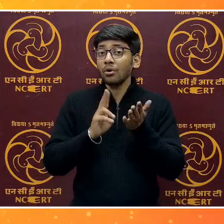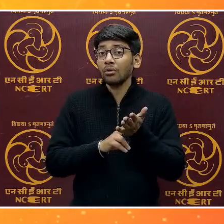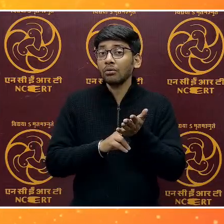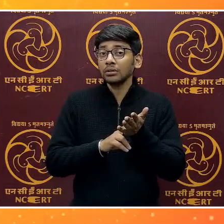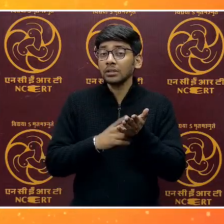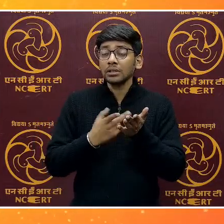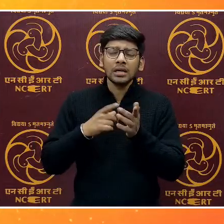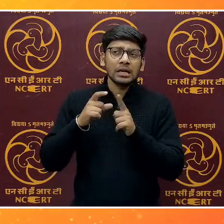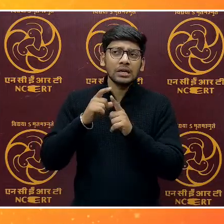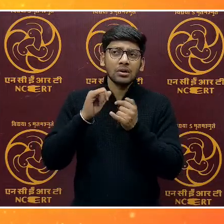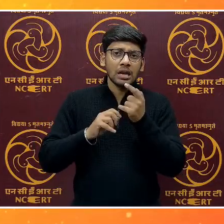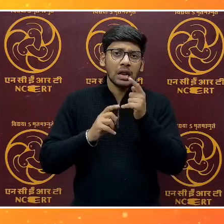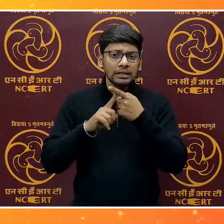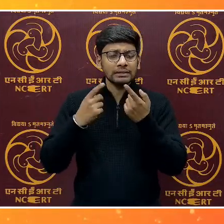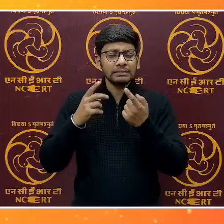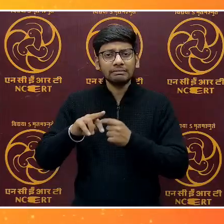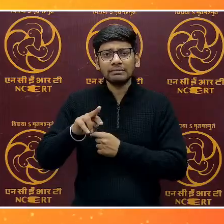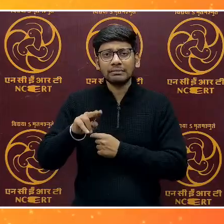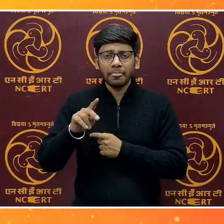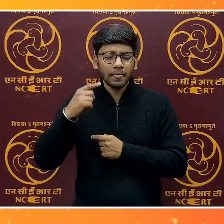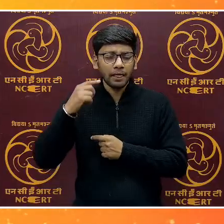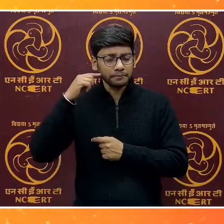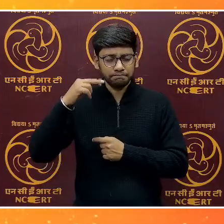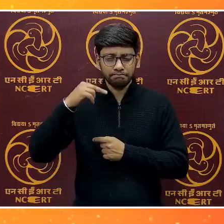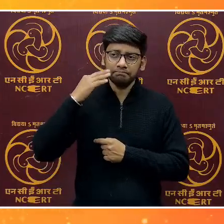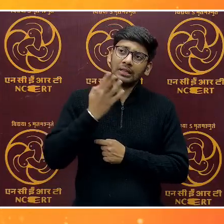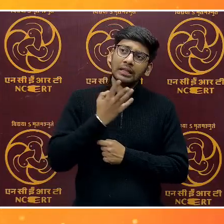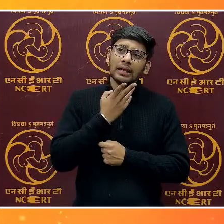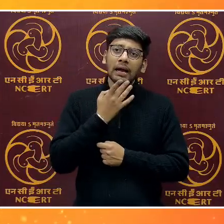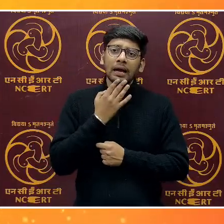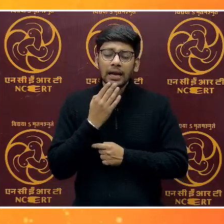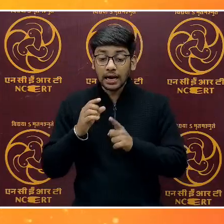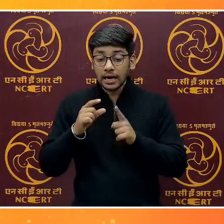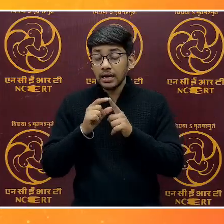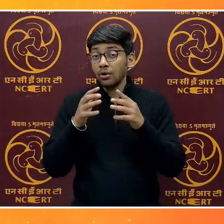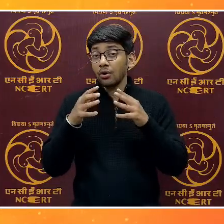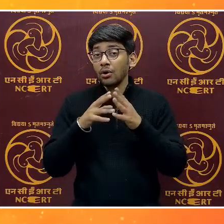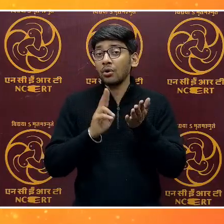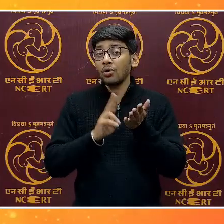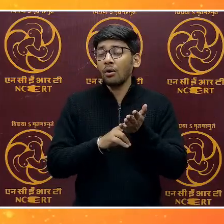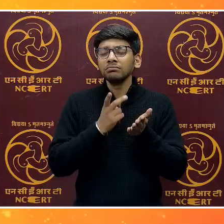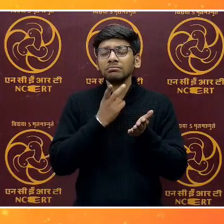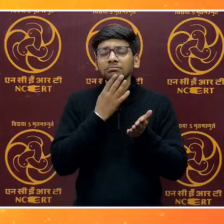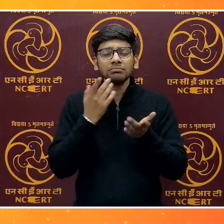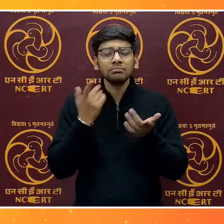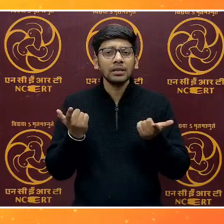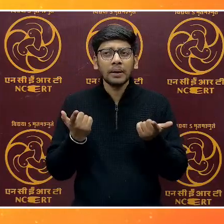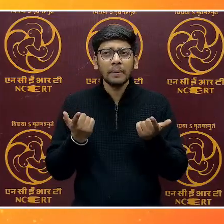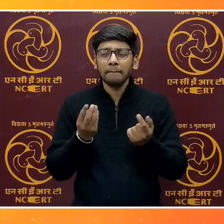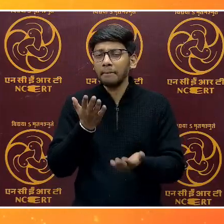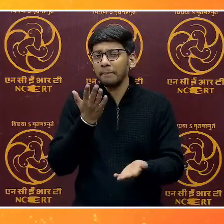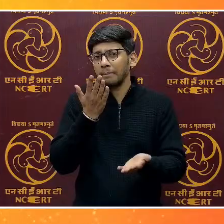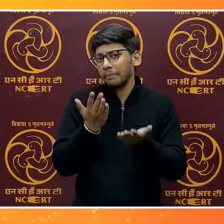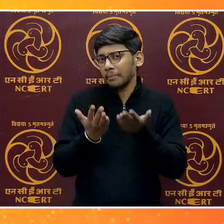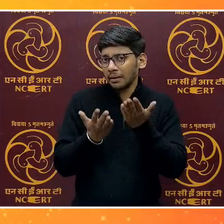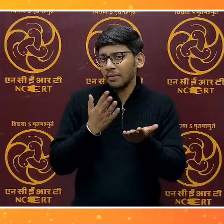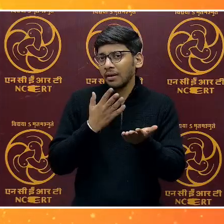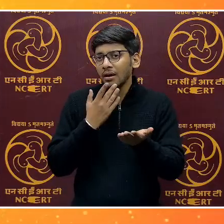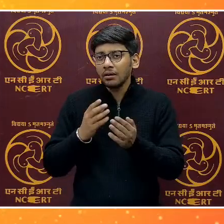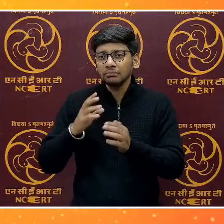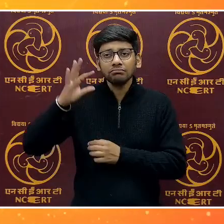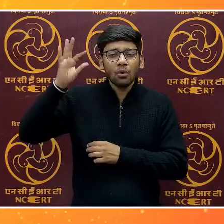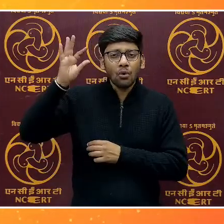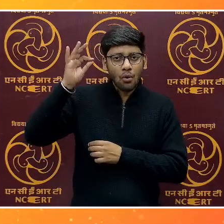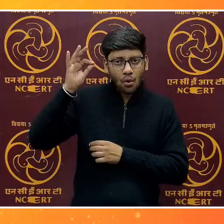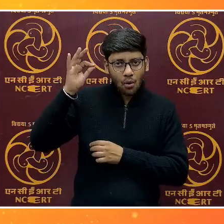at dusk. Yes. So what is the color in the of the sun in dawn? In dawn, I think it's bright, a little orangish. Yes,